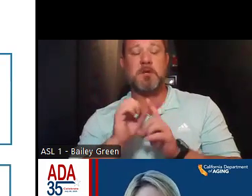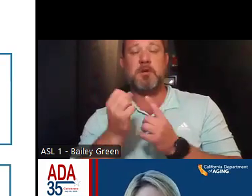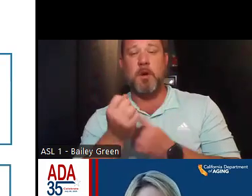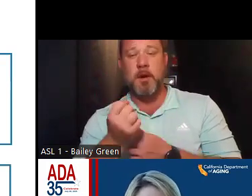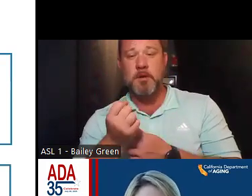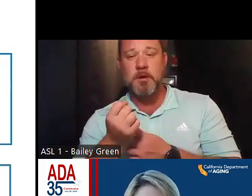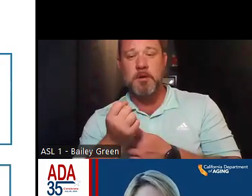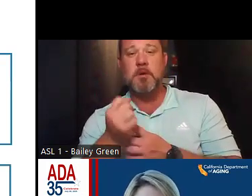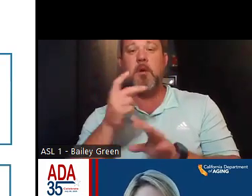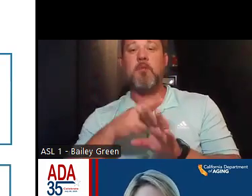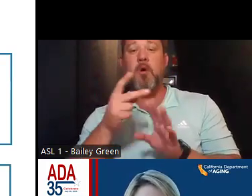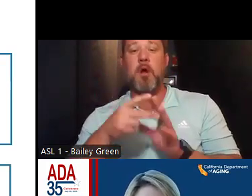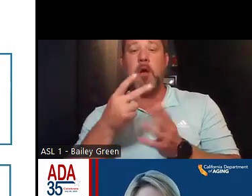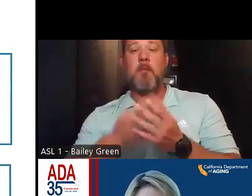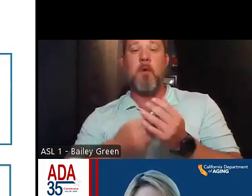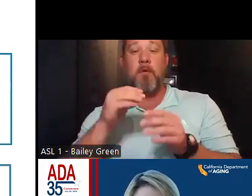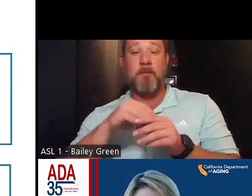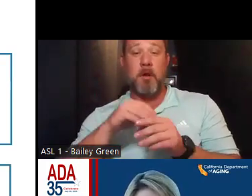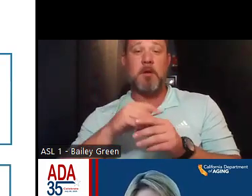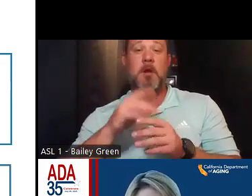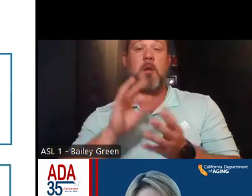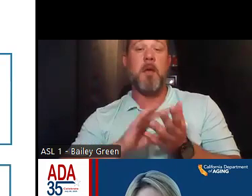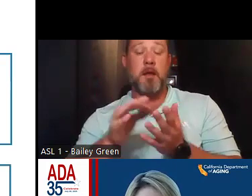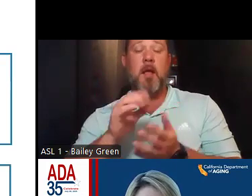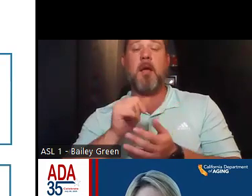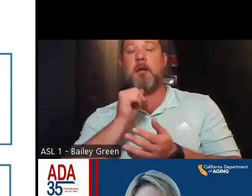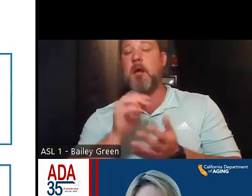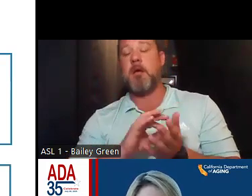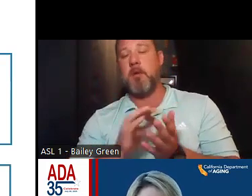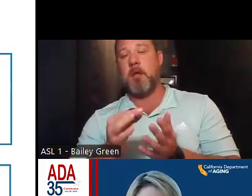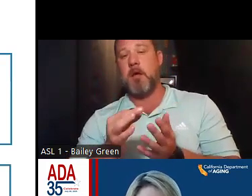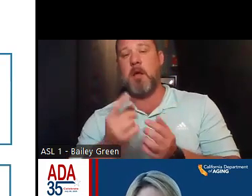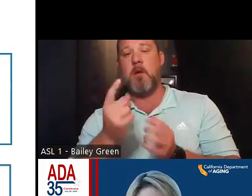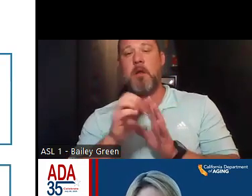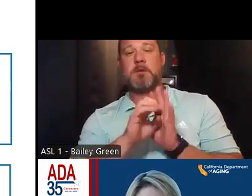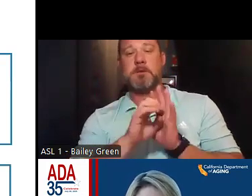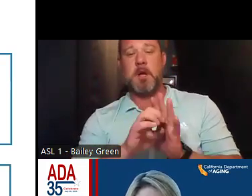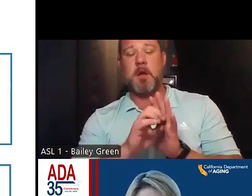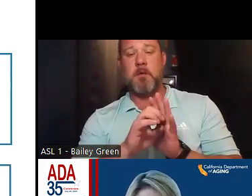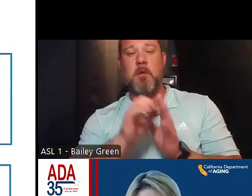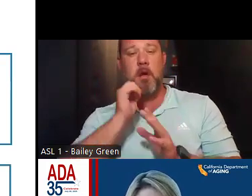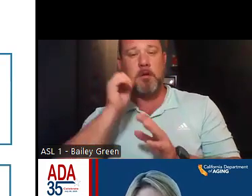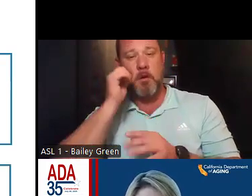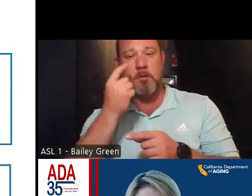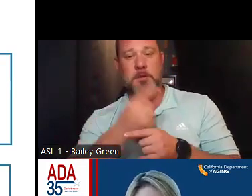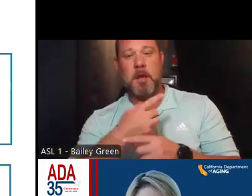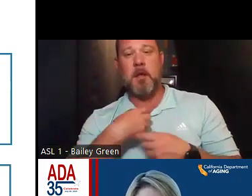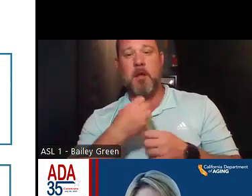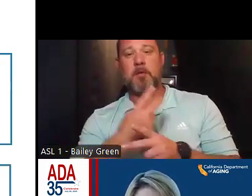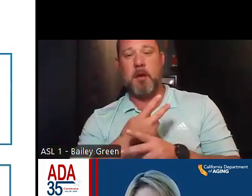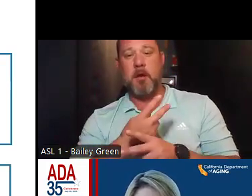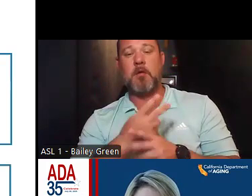where programs are both funded through Medi-Cal and non-Medi-Cal. One example being adult day healthcare, which is called